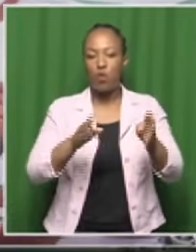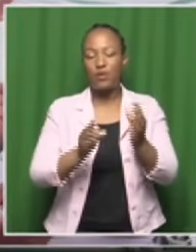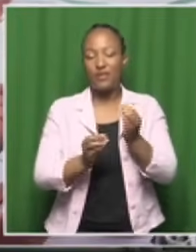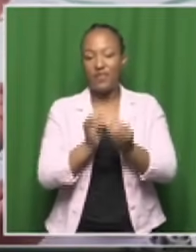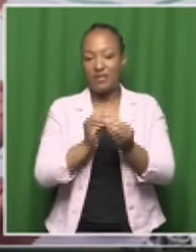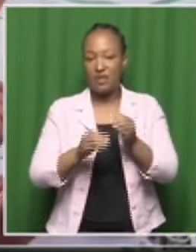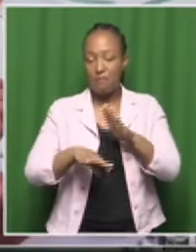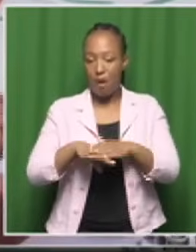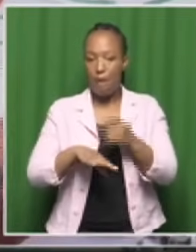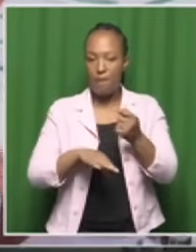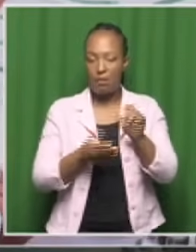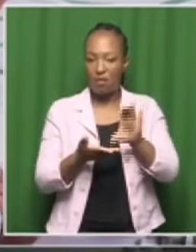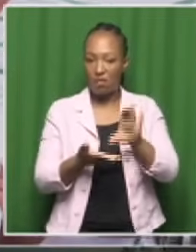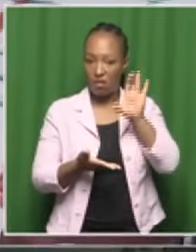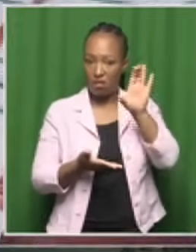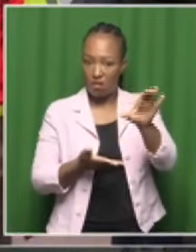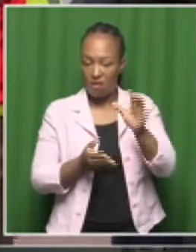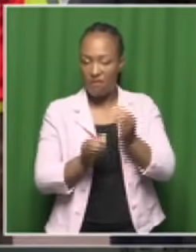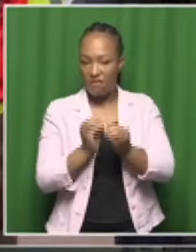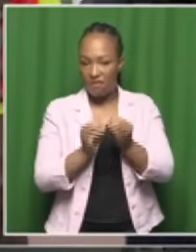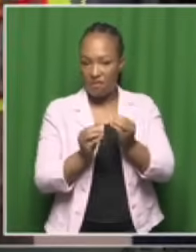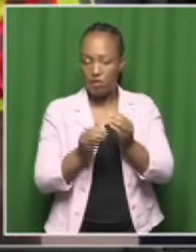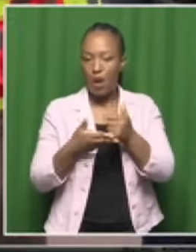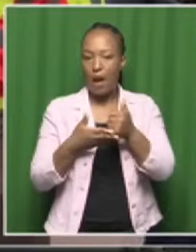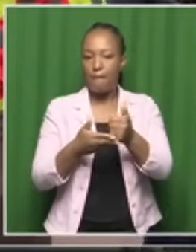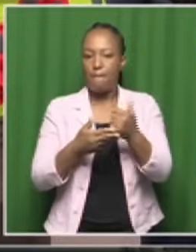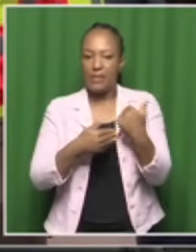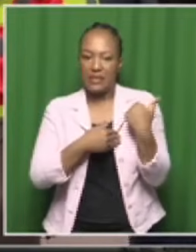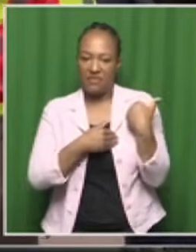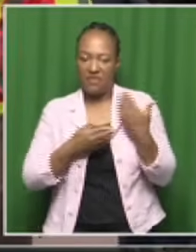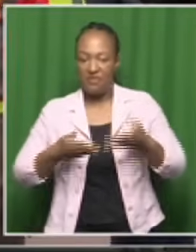how would these investment enhance road safety?